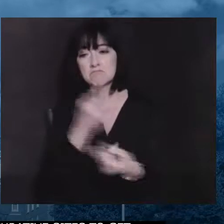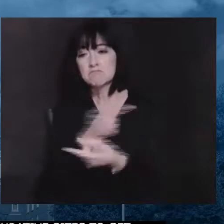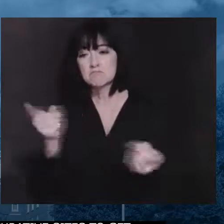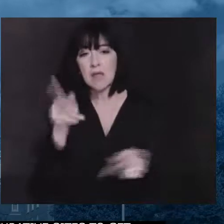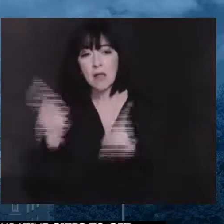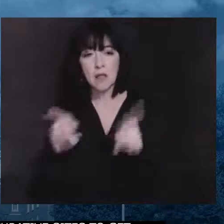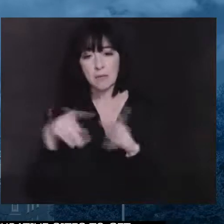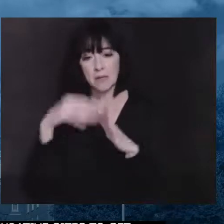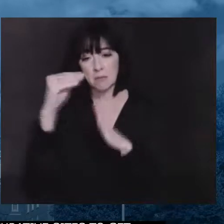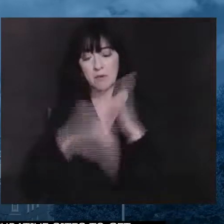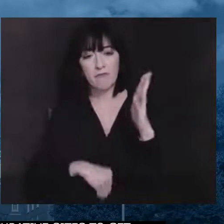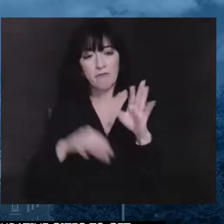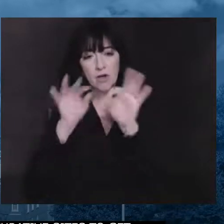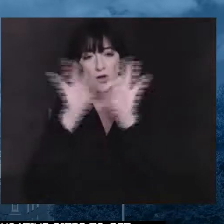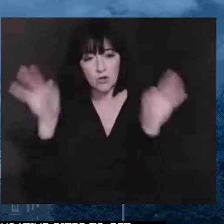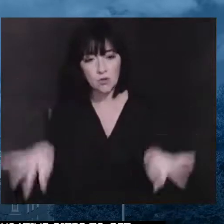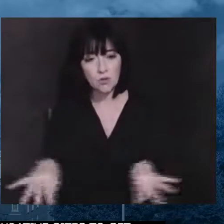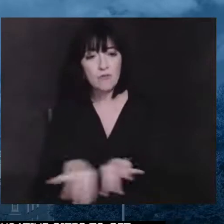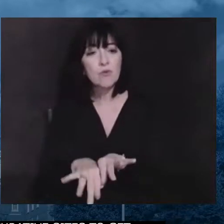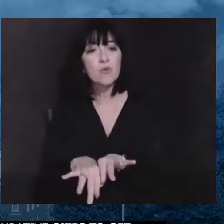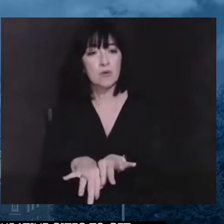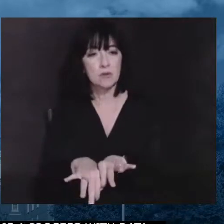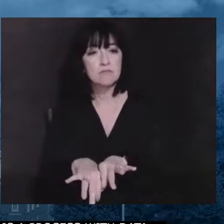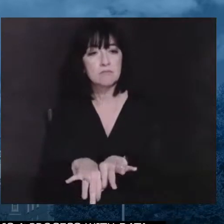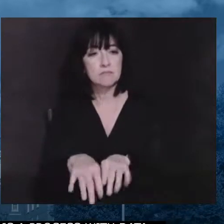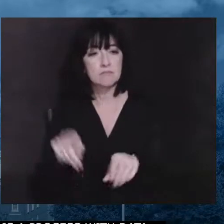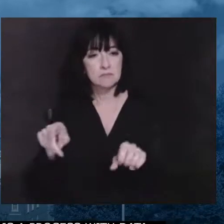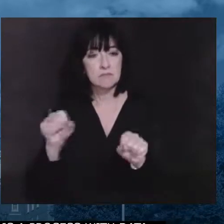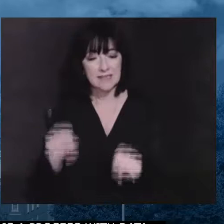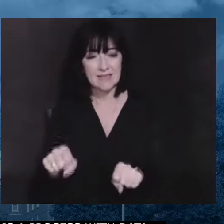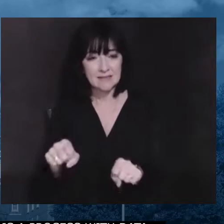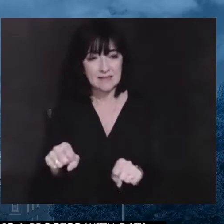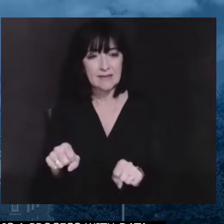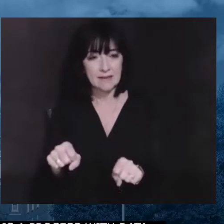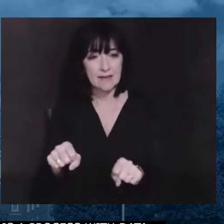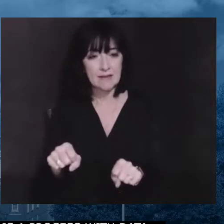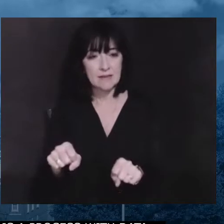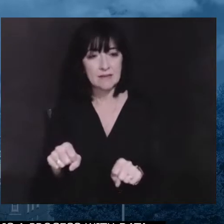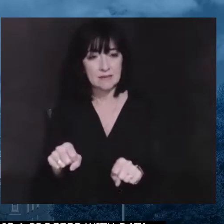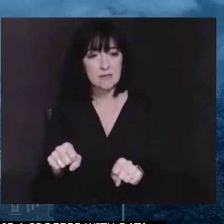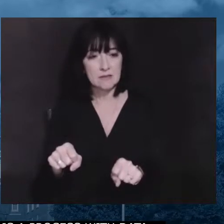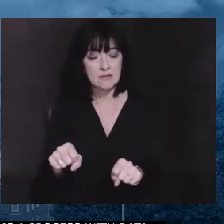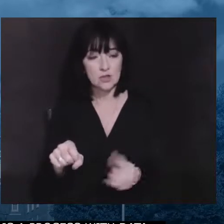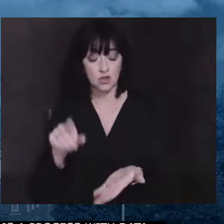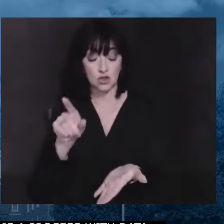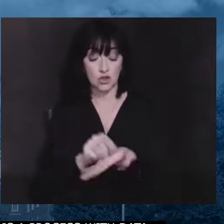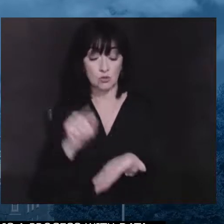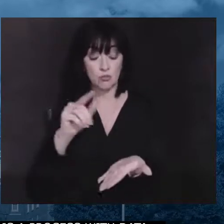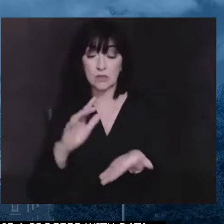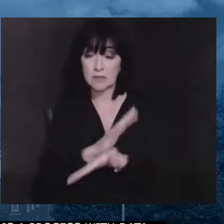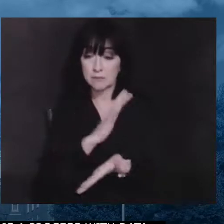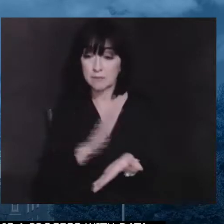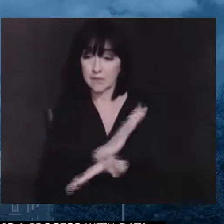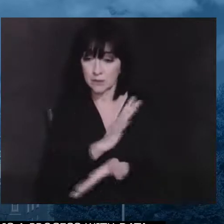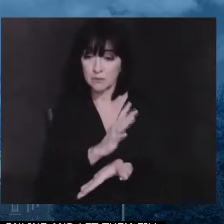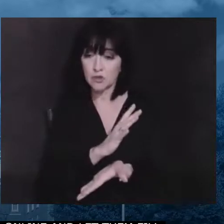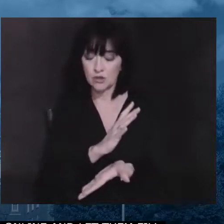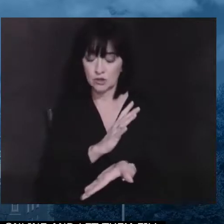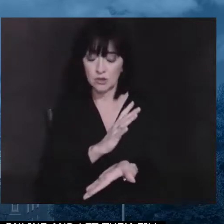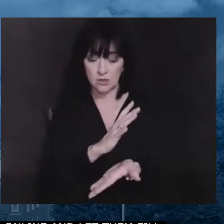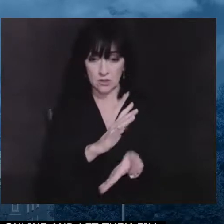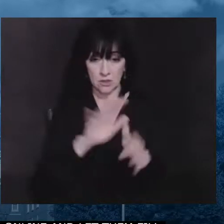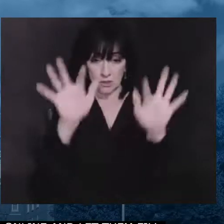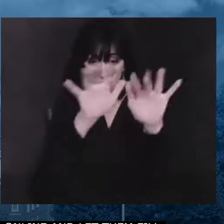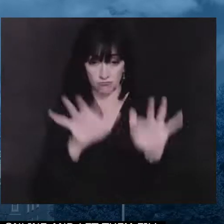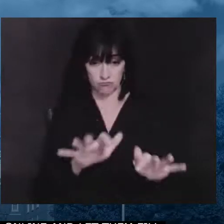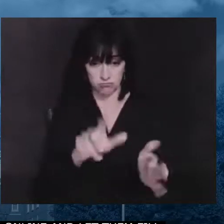put it online, let them kind of pre-fill out a printable PDF, bring that with them to speed it up. So it's a little bit